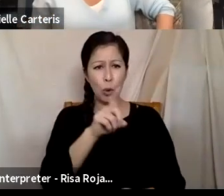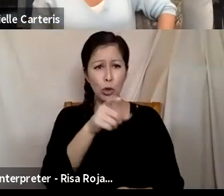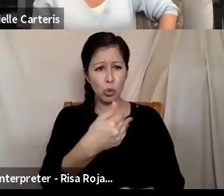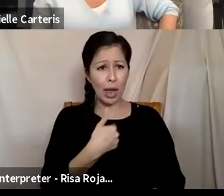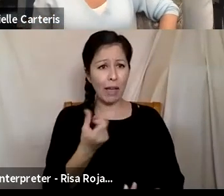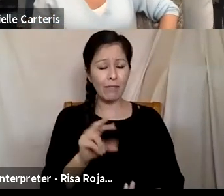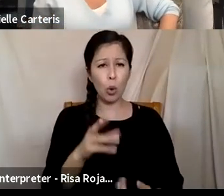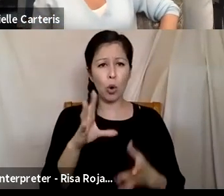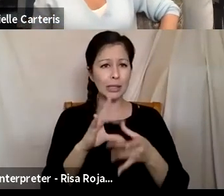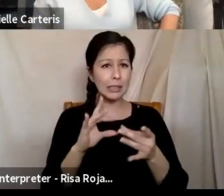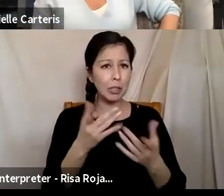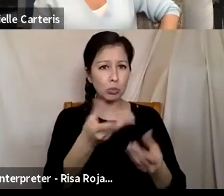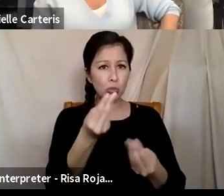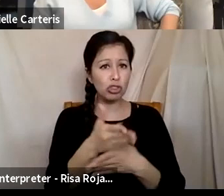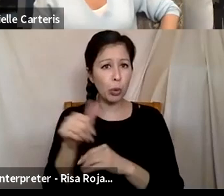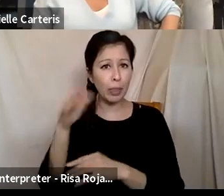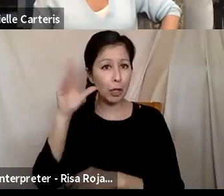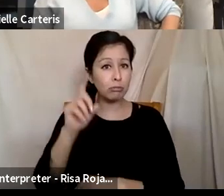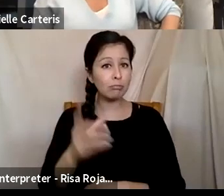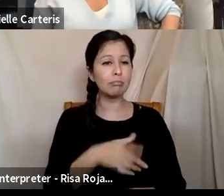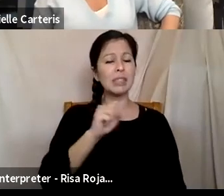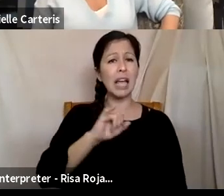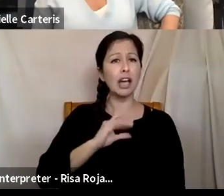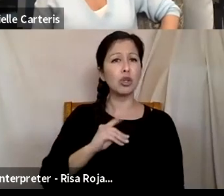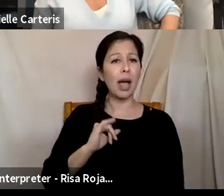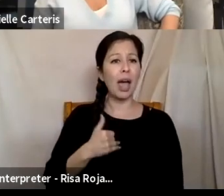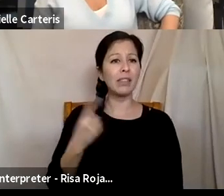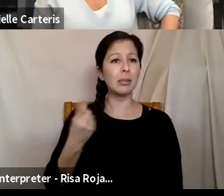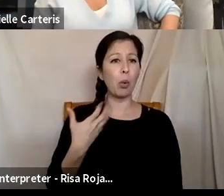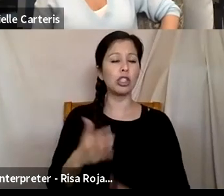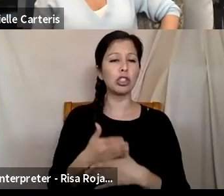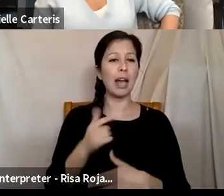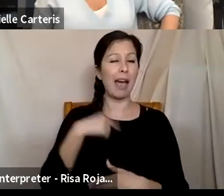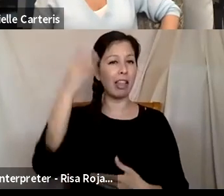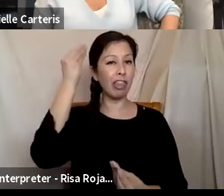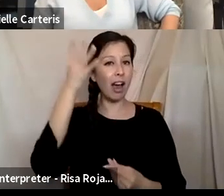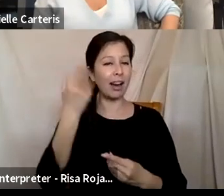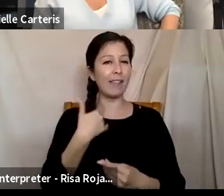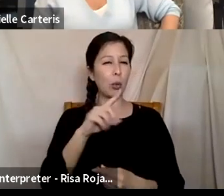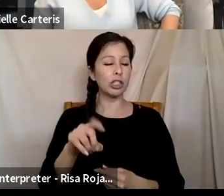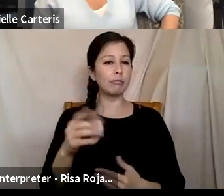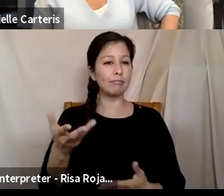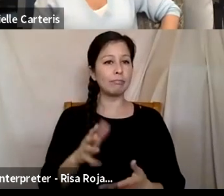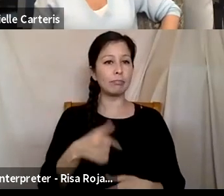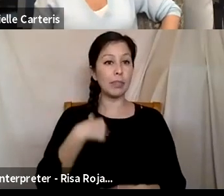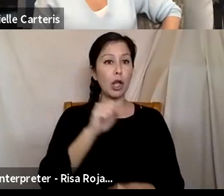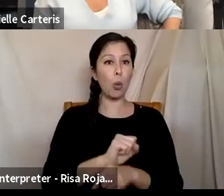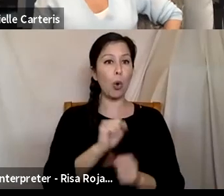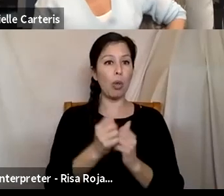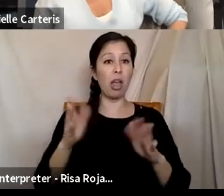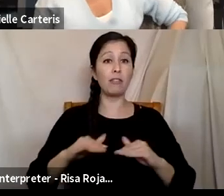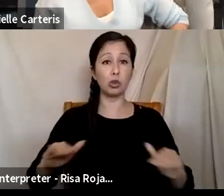have or a statement? Well, I do. I have a thought and then a question. I've worked with a lot